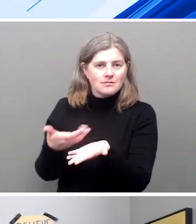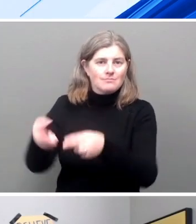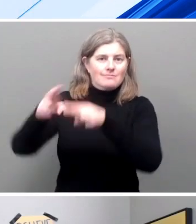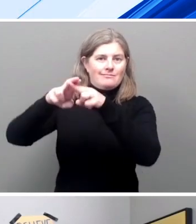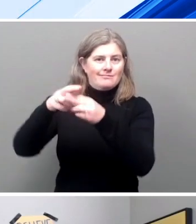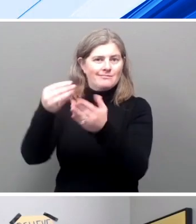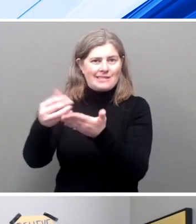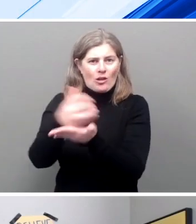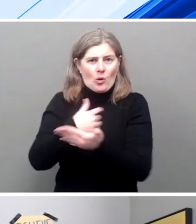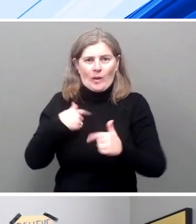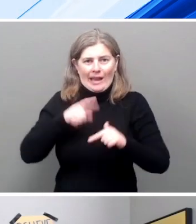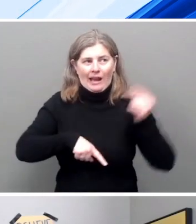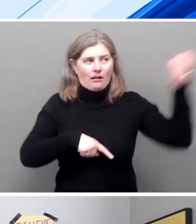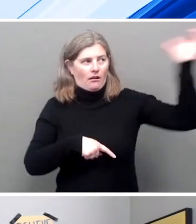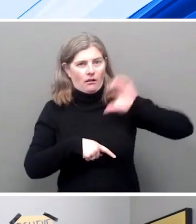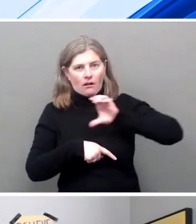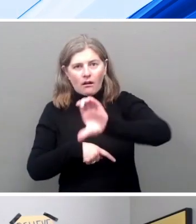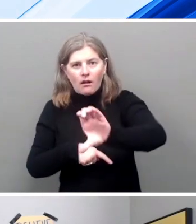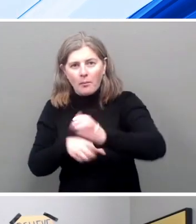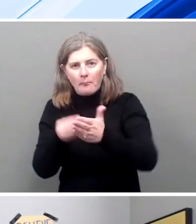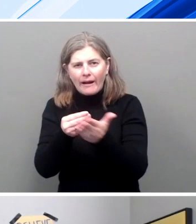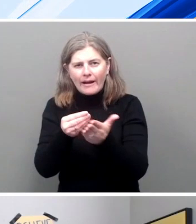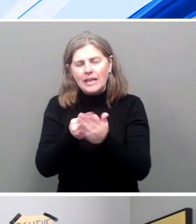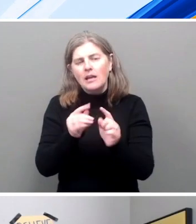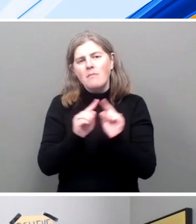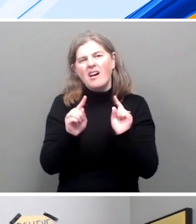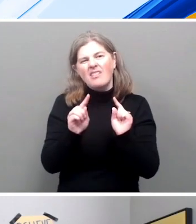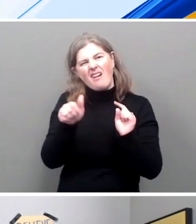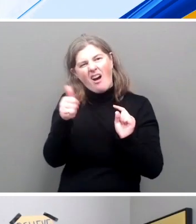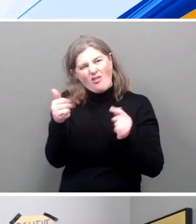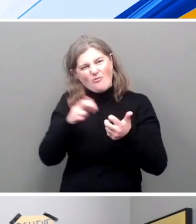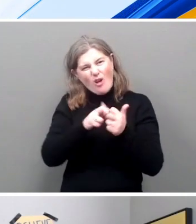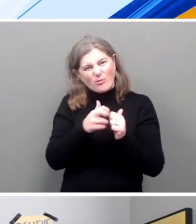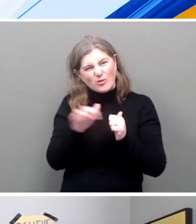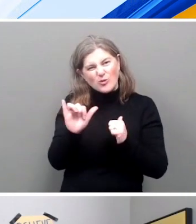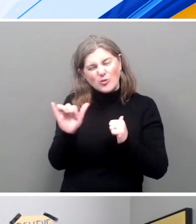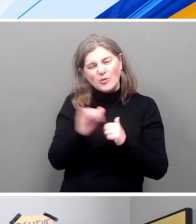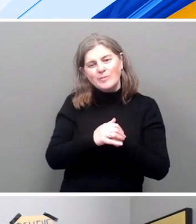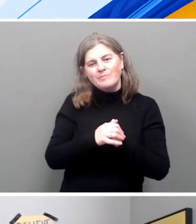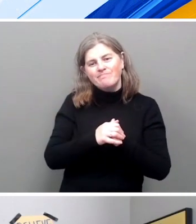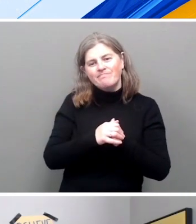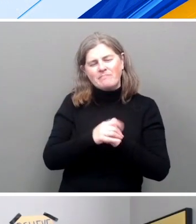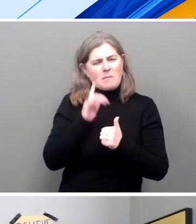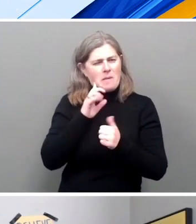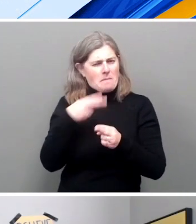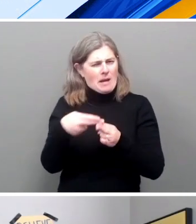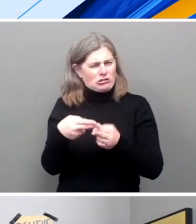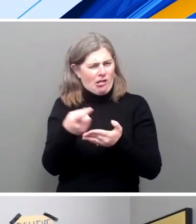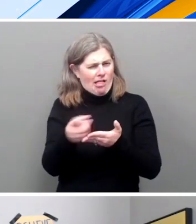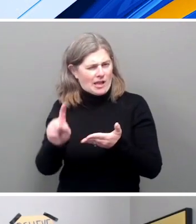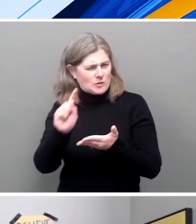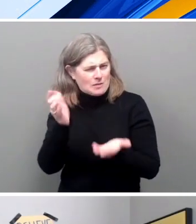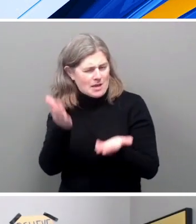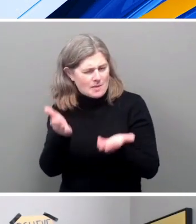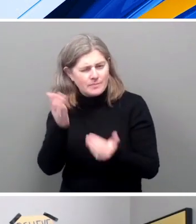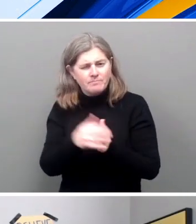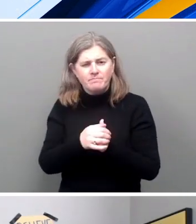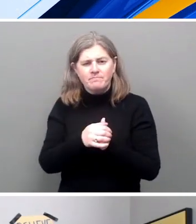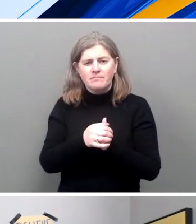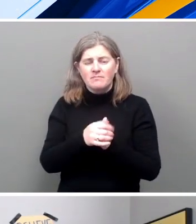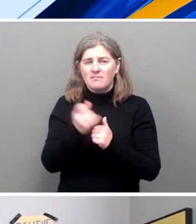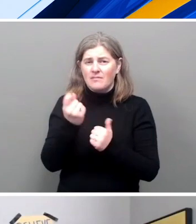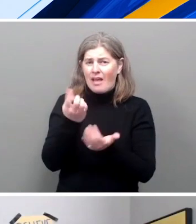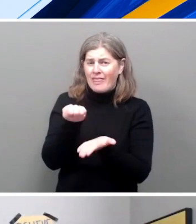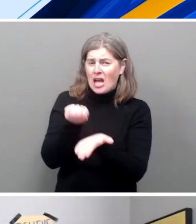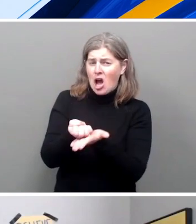salaries. I think the other thing is that this is another thing I might have mentioned last week is that generally the economy is